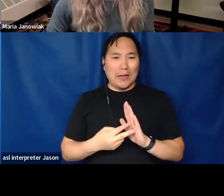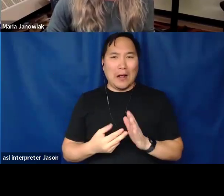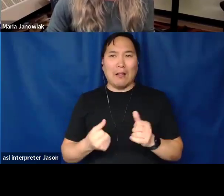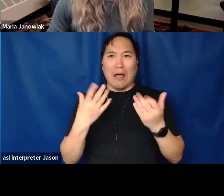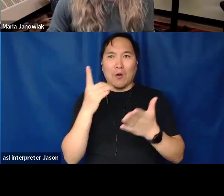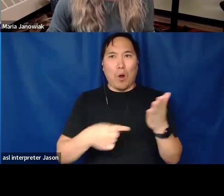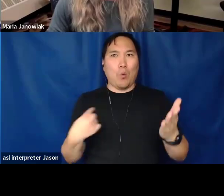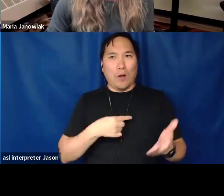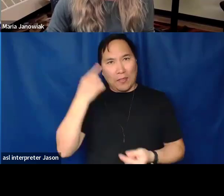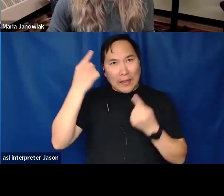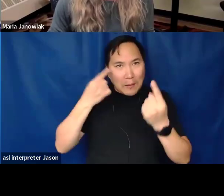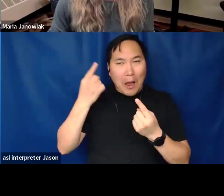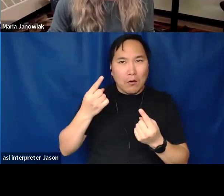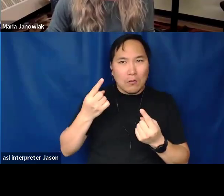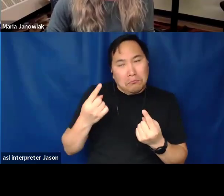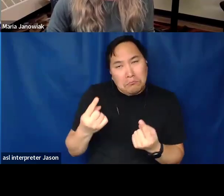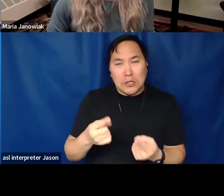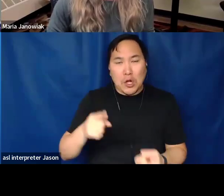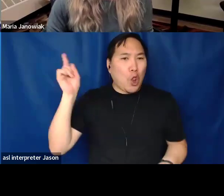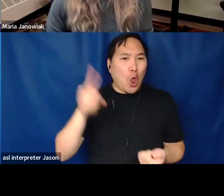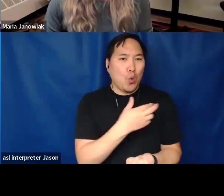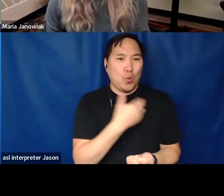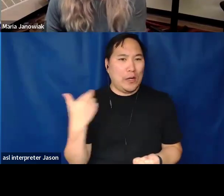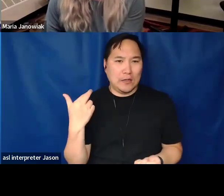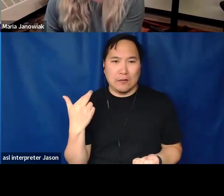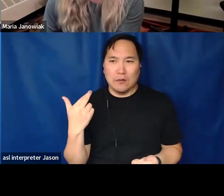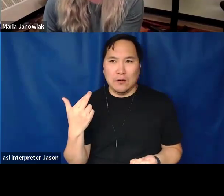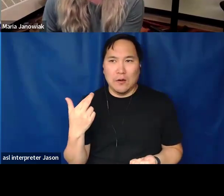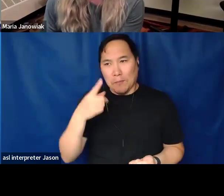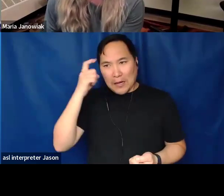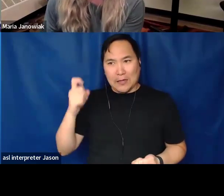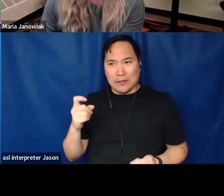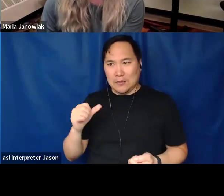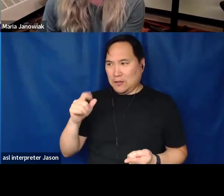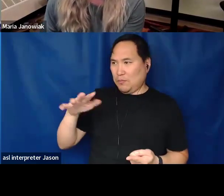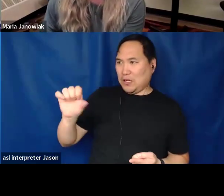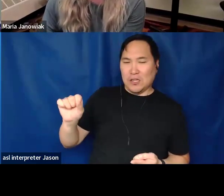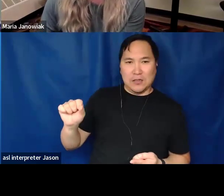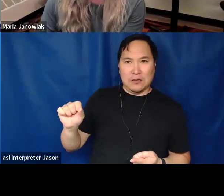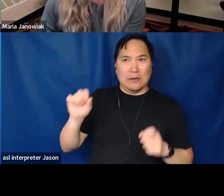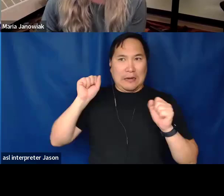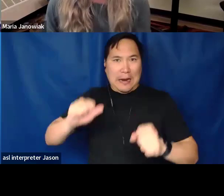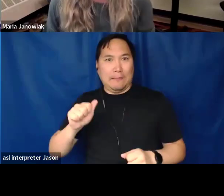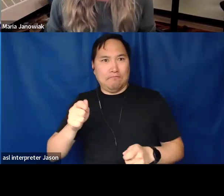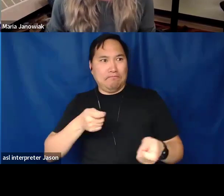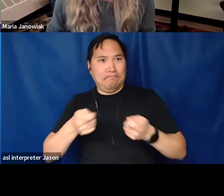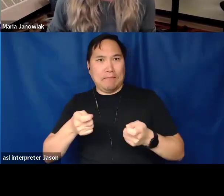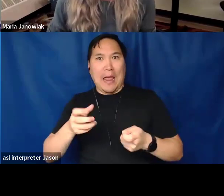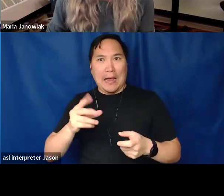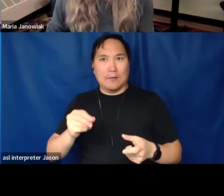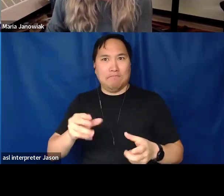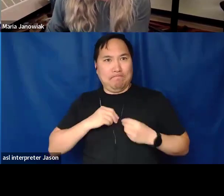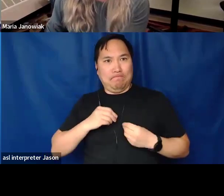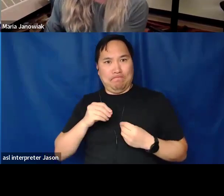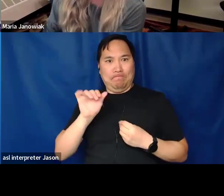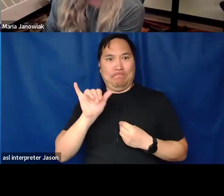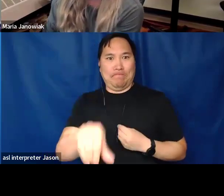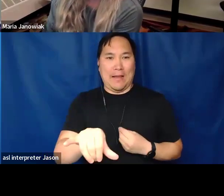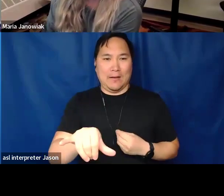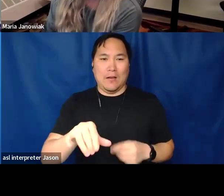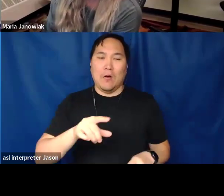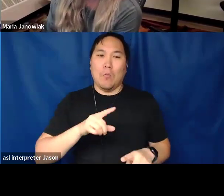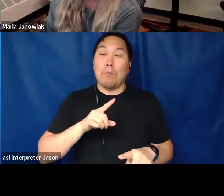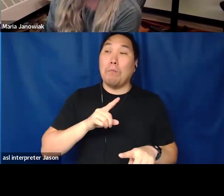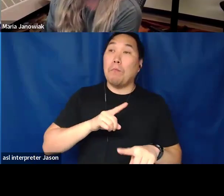think about adaptable species, generalist adaptable species like that, and moving them. The risk